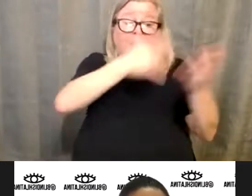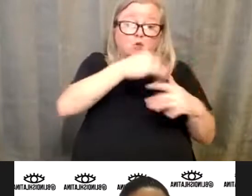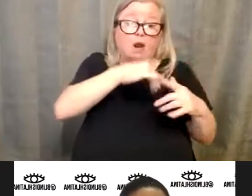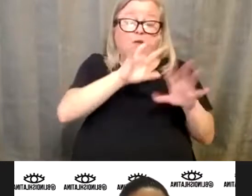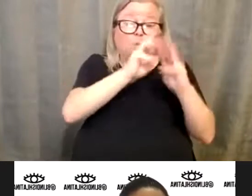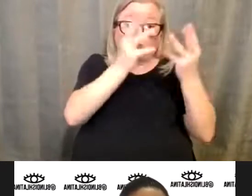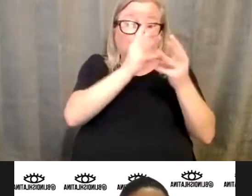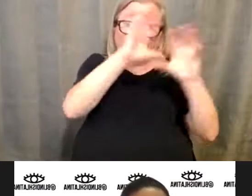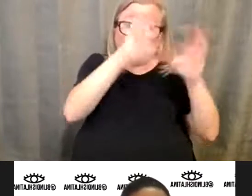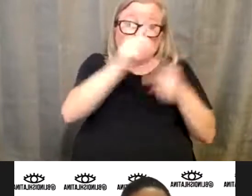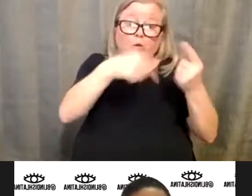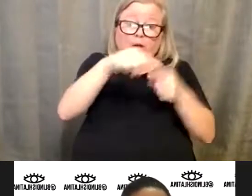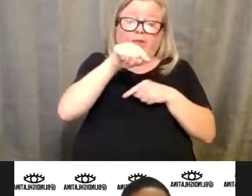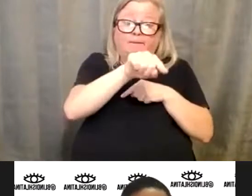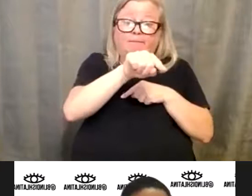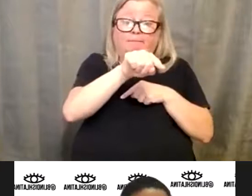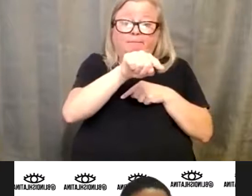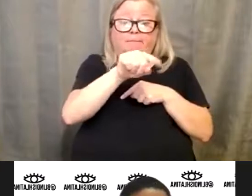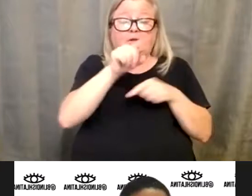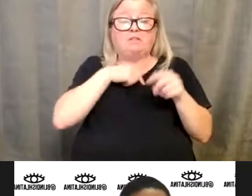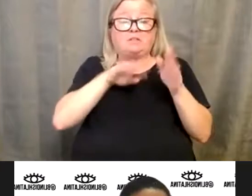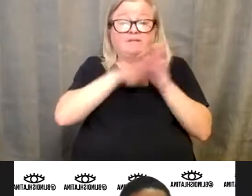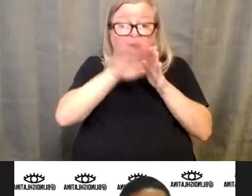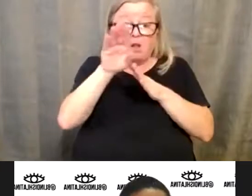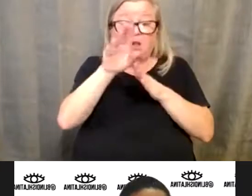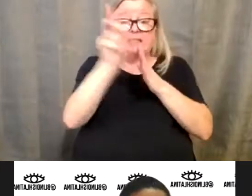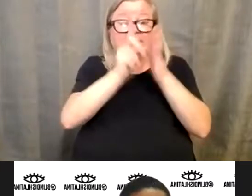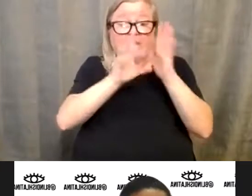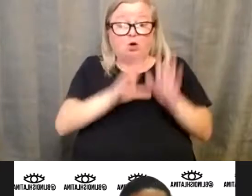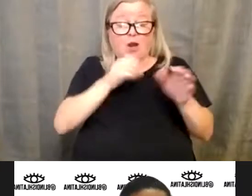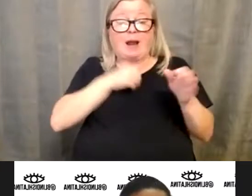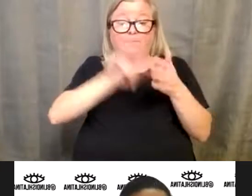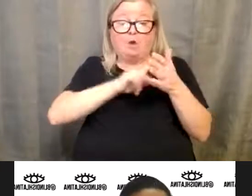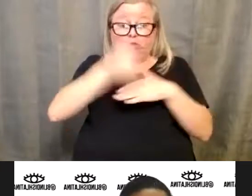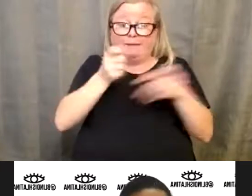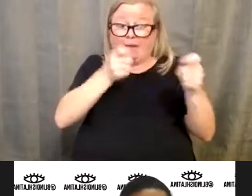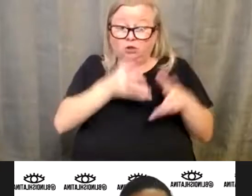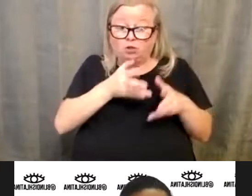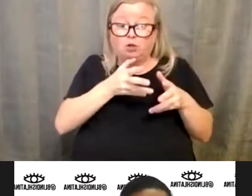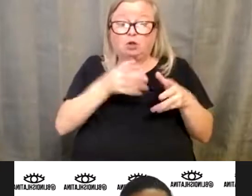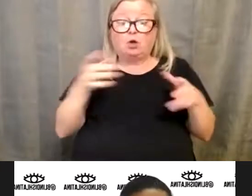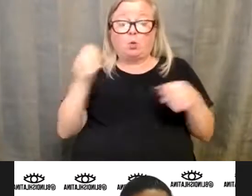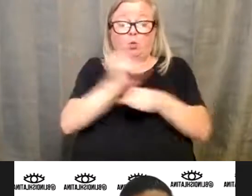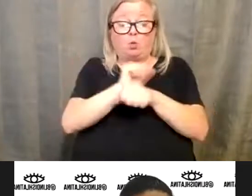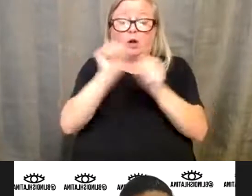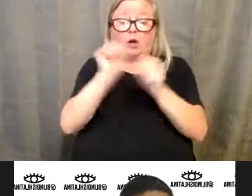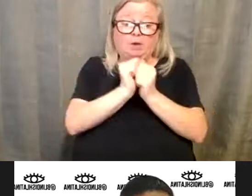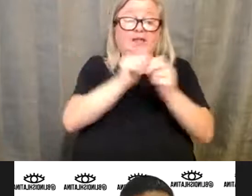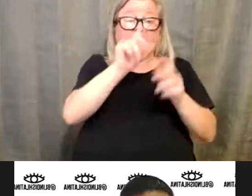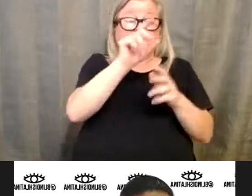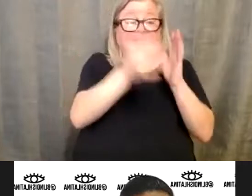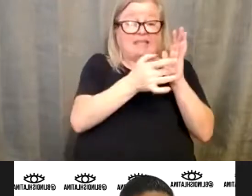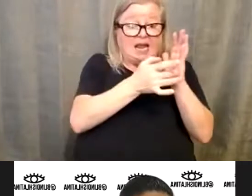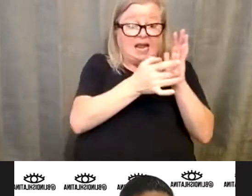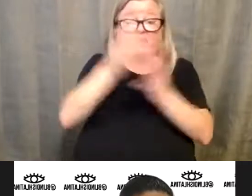tech as a software developer, designer, and project manager, working at the intersections of tech and